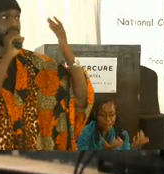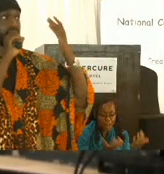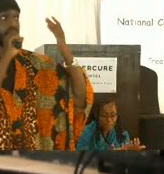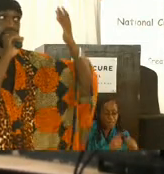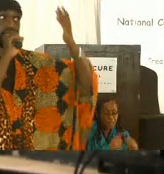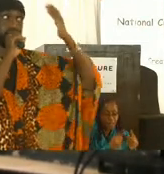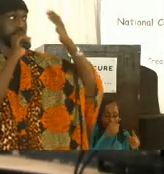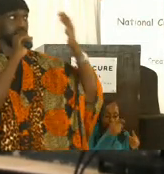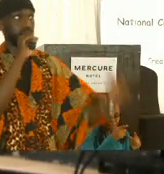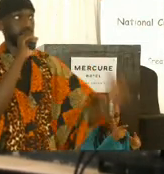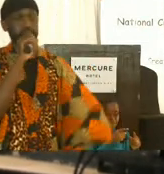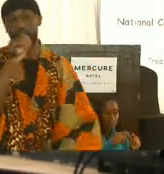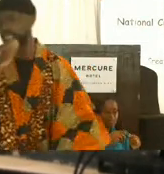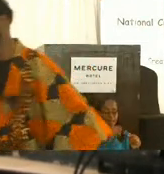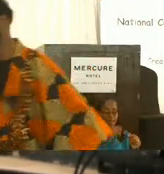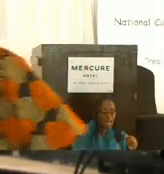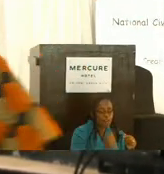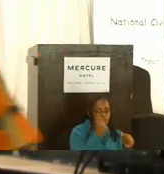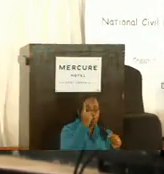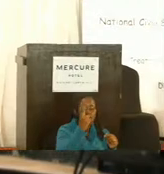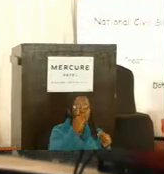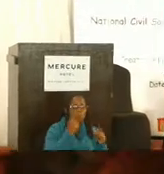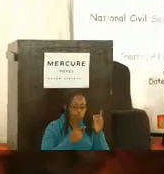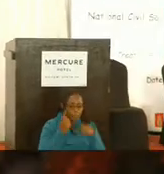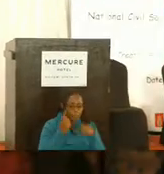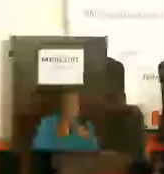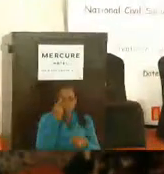Prickly even the son of God wept